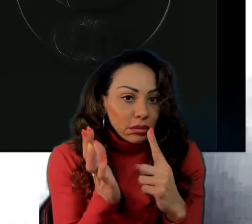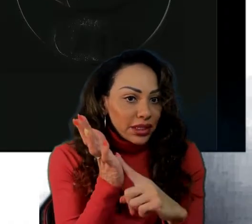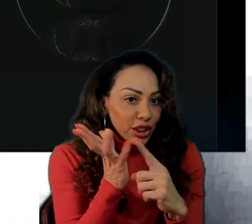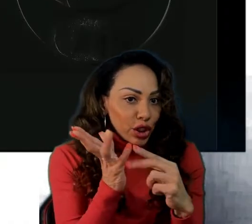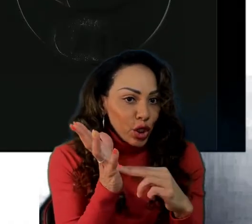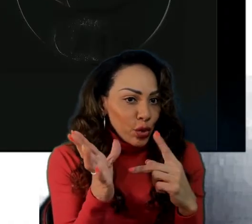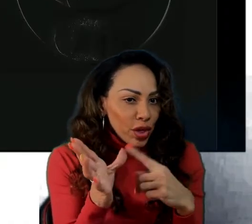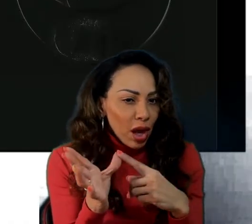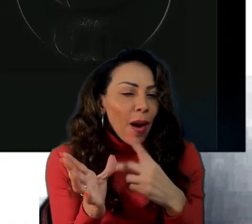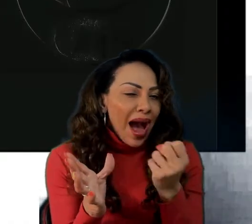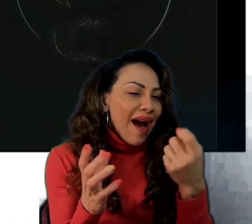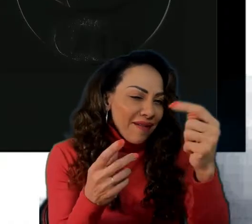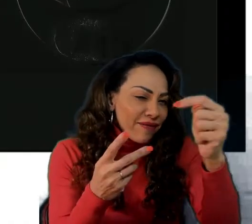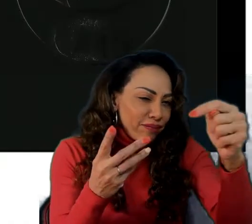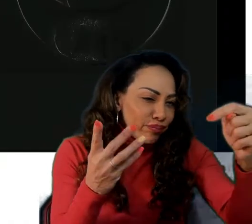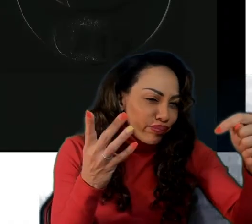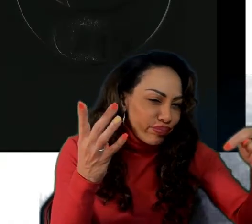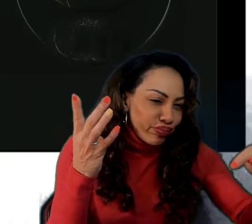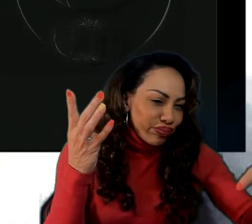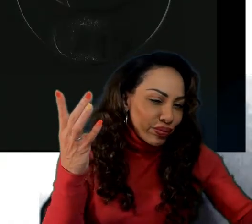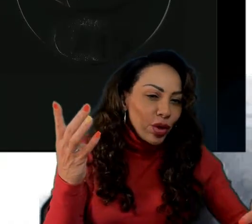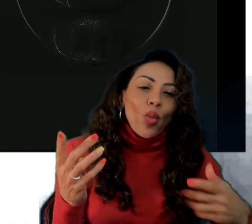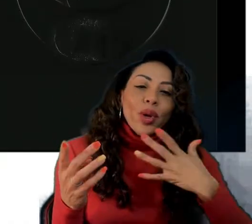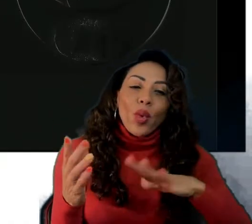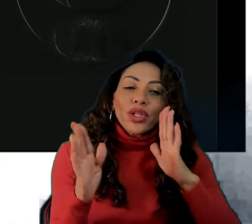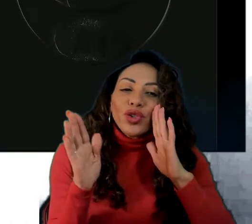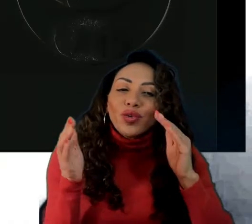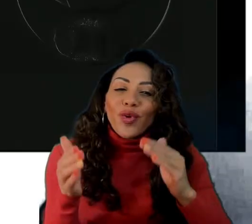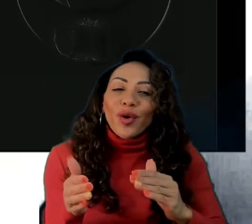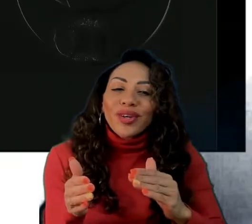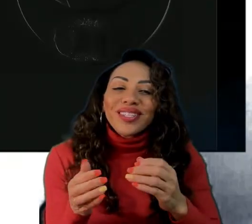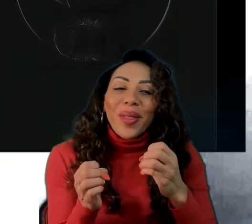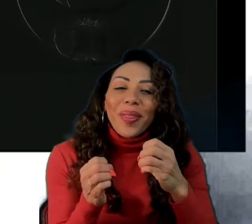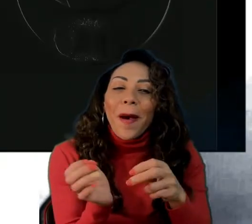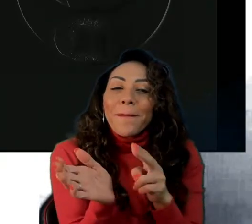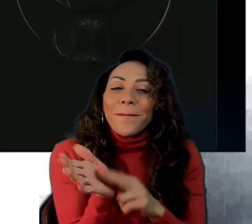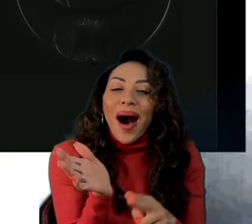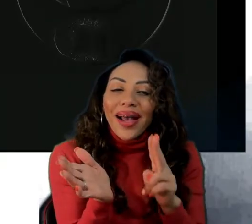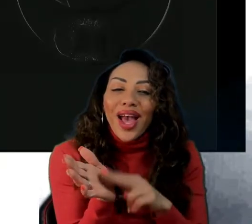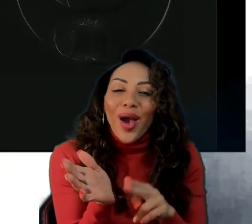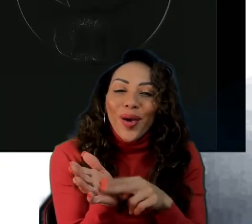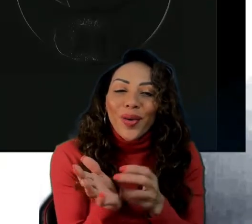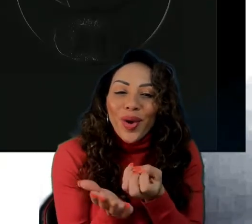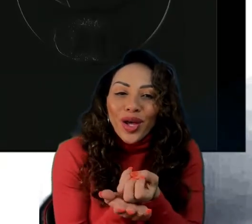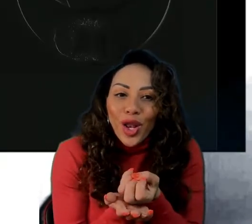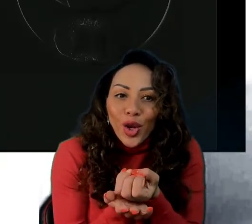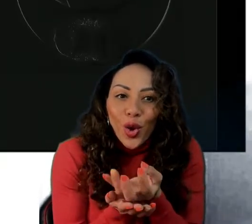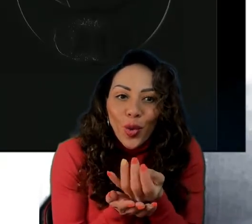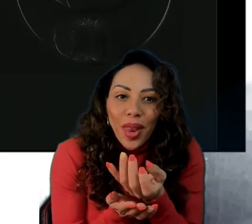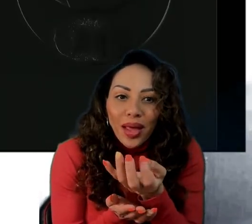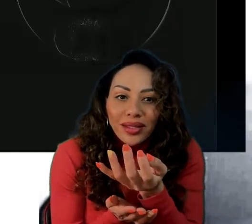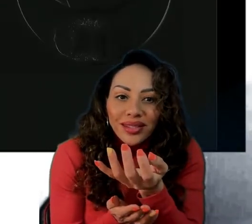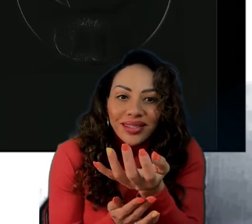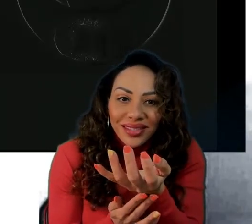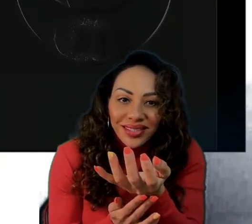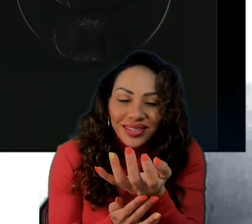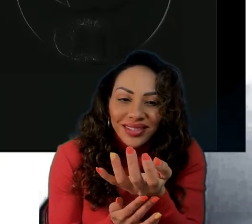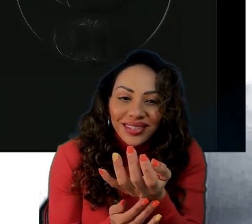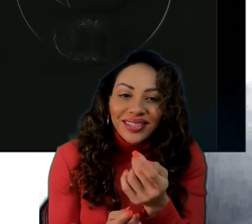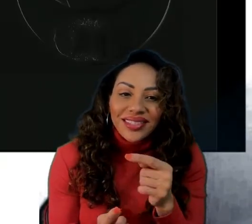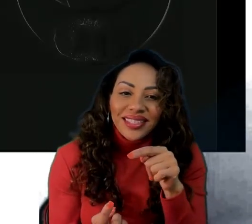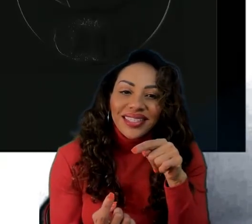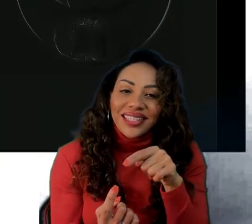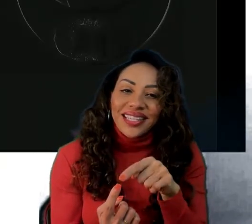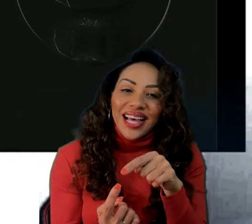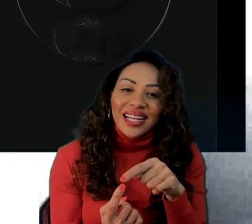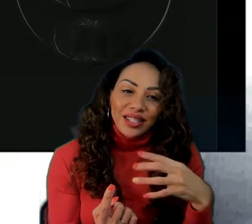this bioluminescent strain. But the more we worked with that as a symbol for the rest of algae kind, we